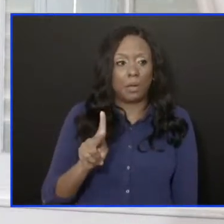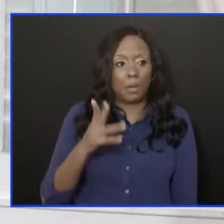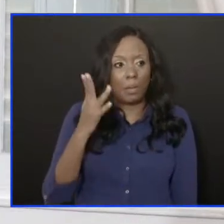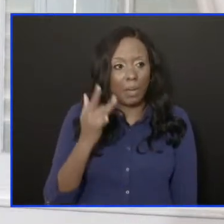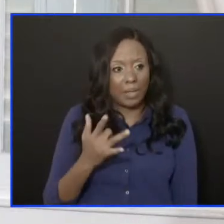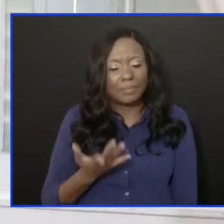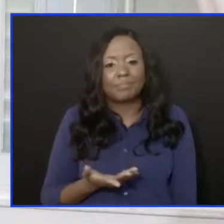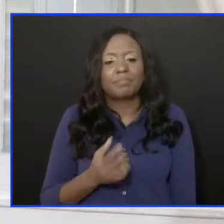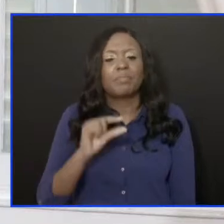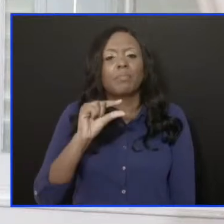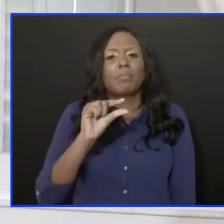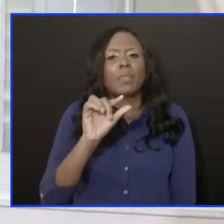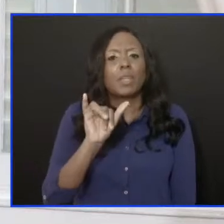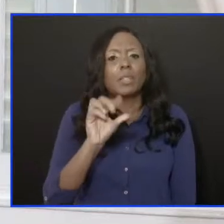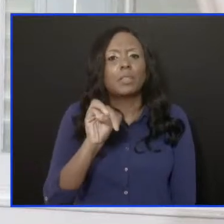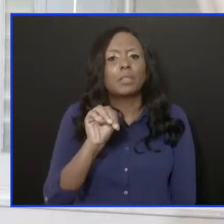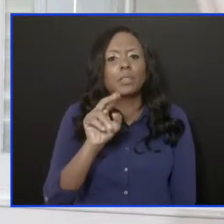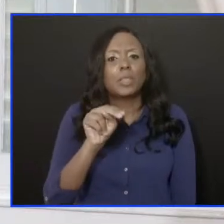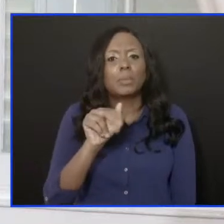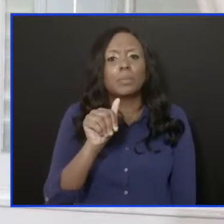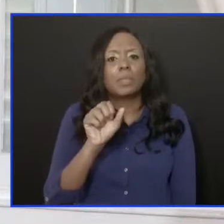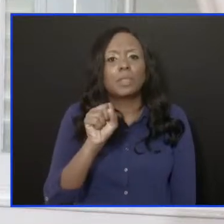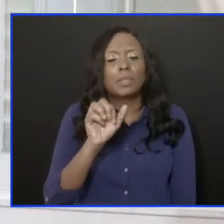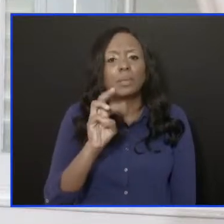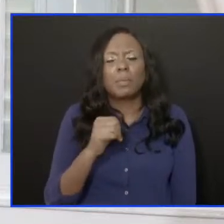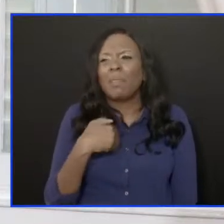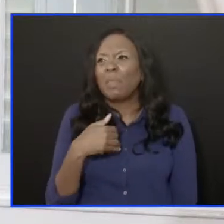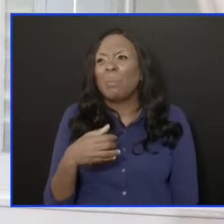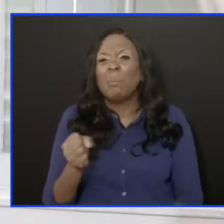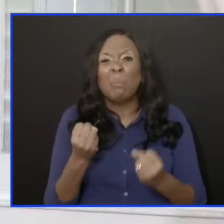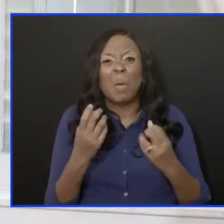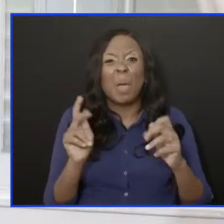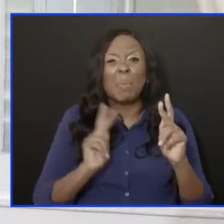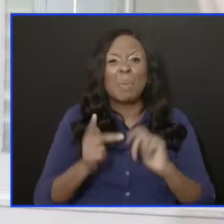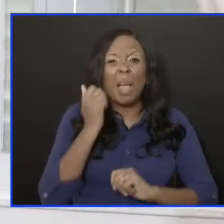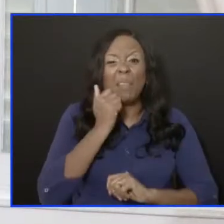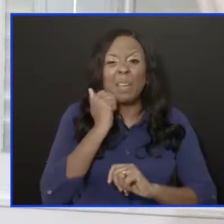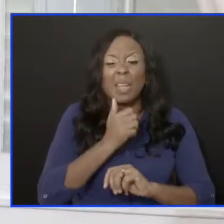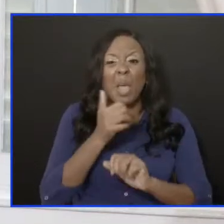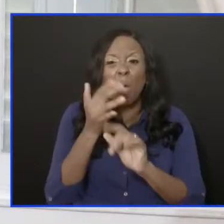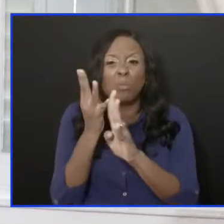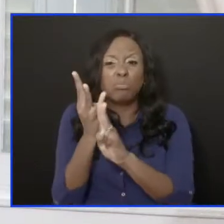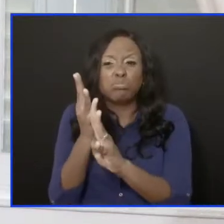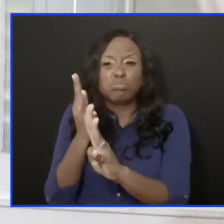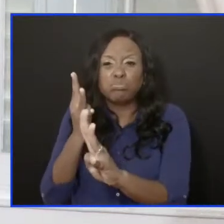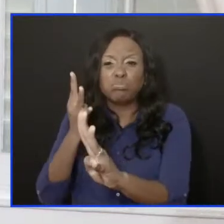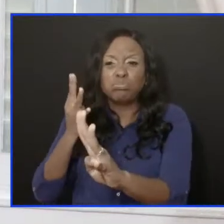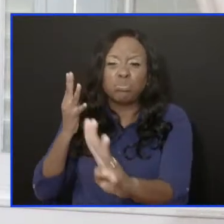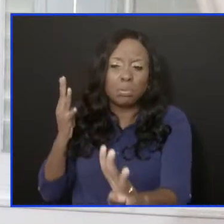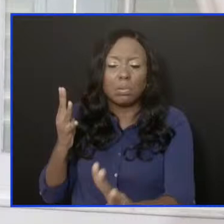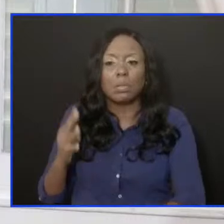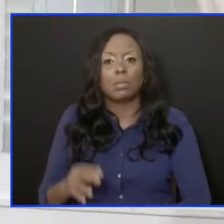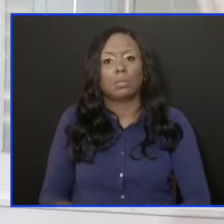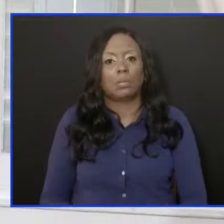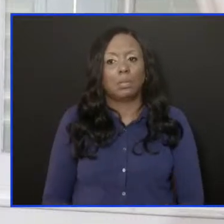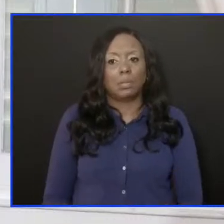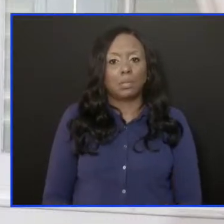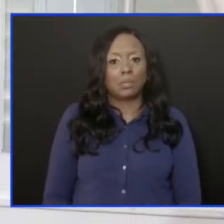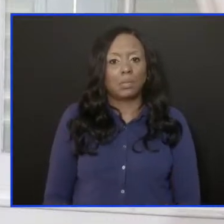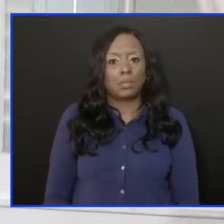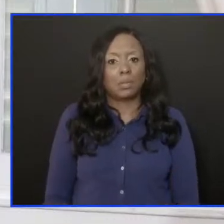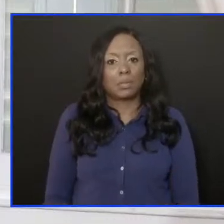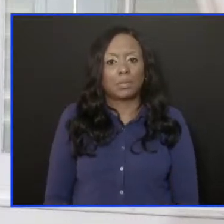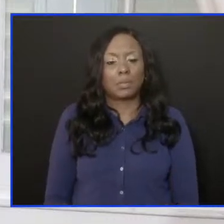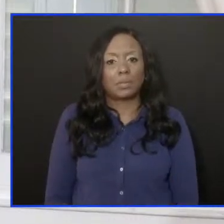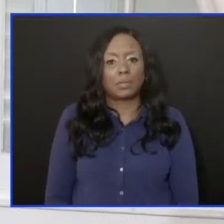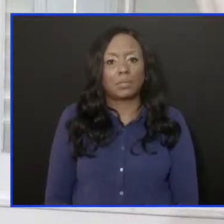testing site, which has already been reorganized so that things are going much better there, and also to take some of the pressure off